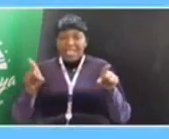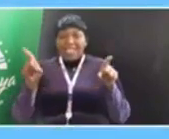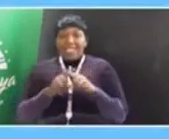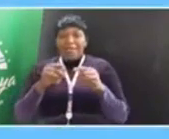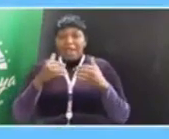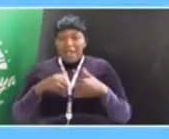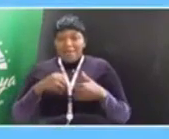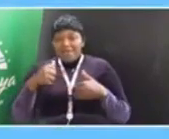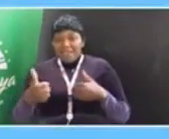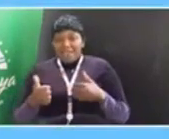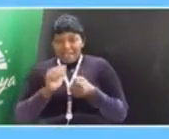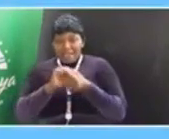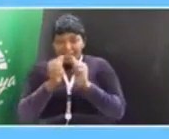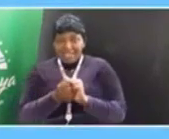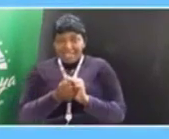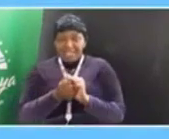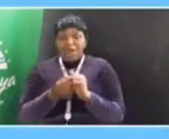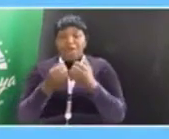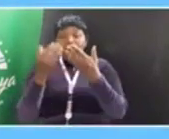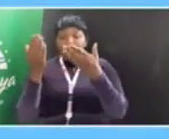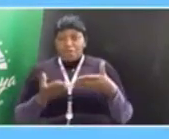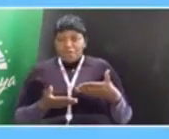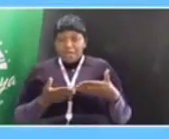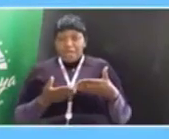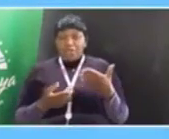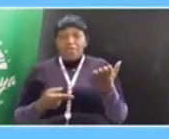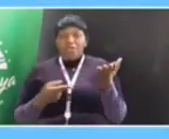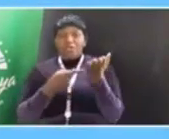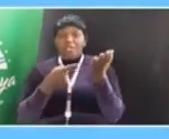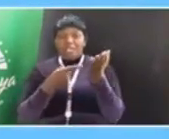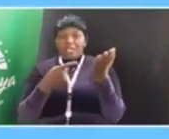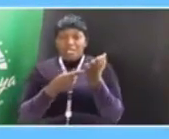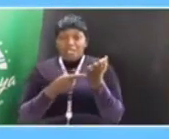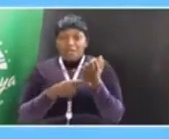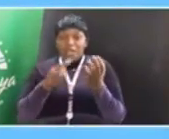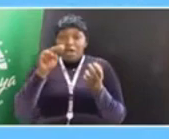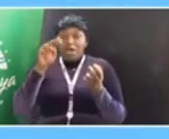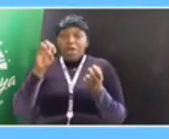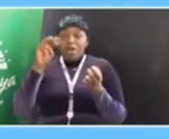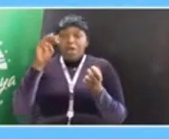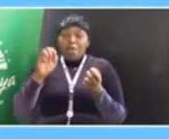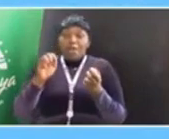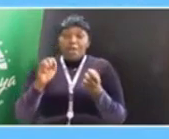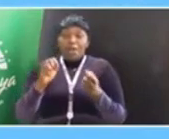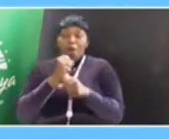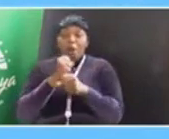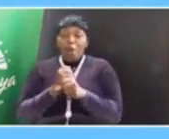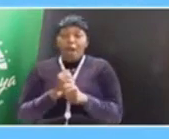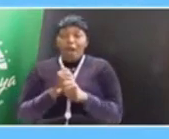milestone of introduction of digital nomad work permit,